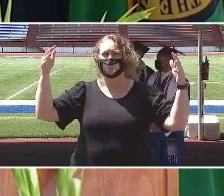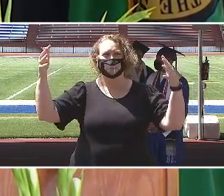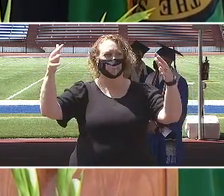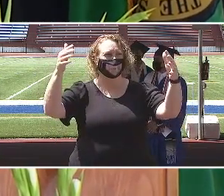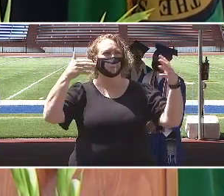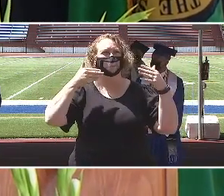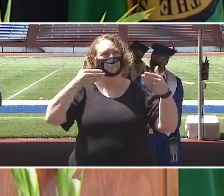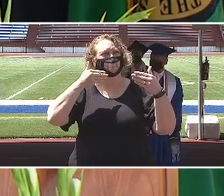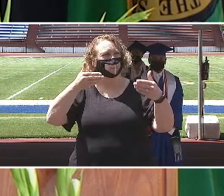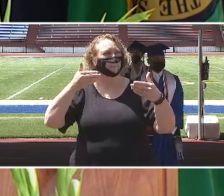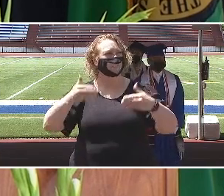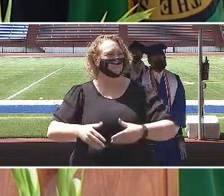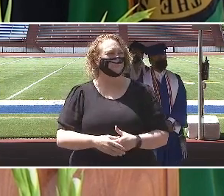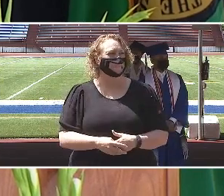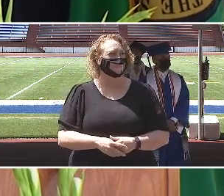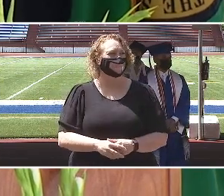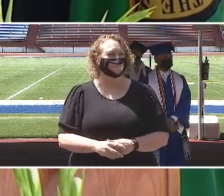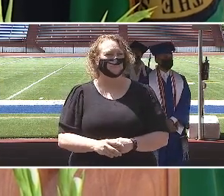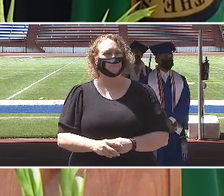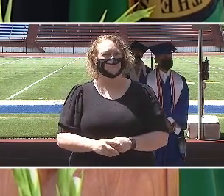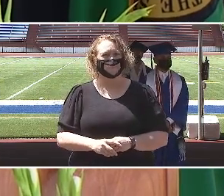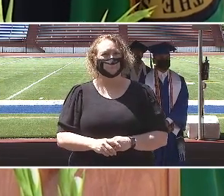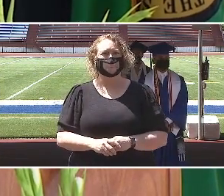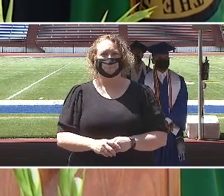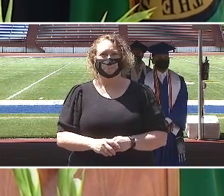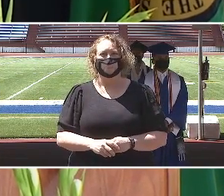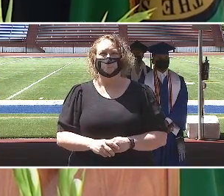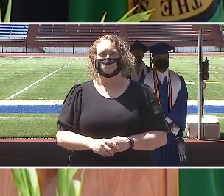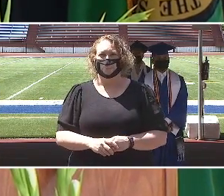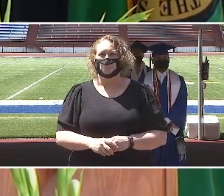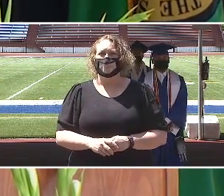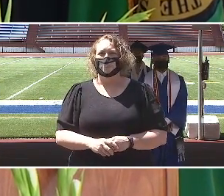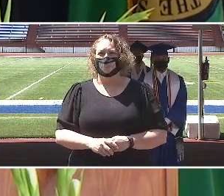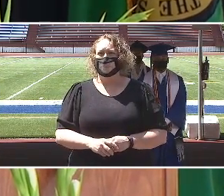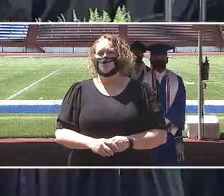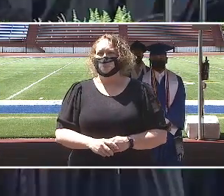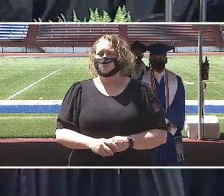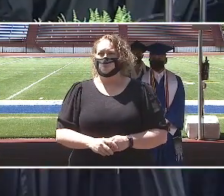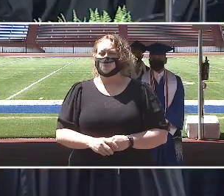Thank you. Thank you. Thank you to our graduates.